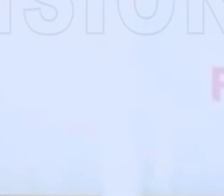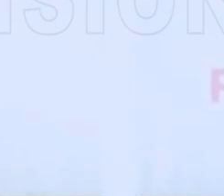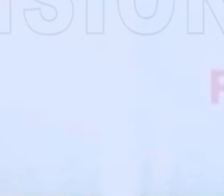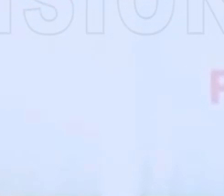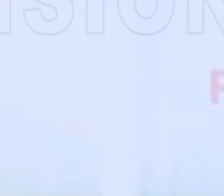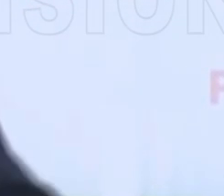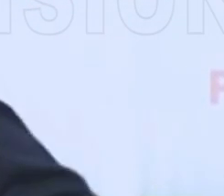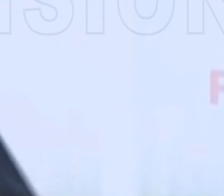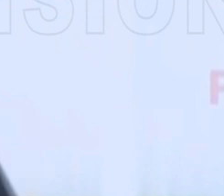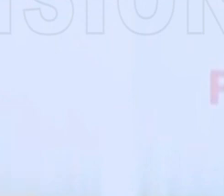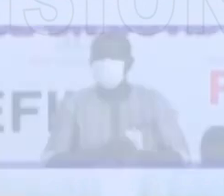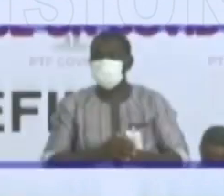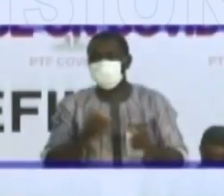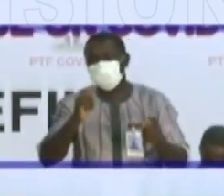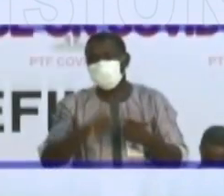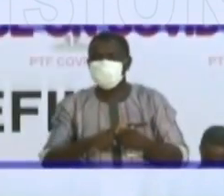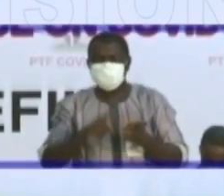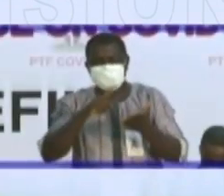lockdown. And